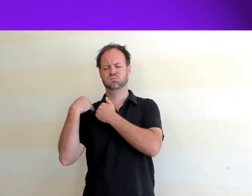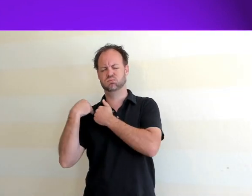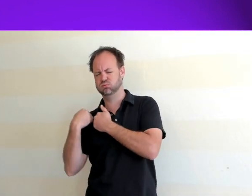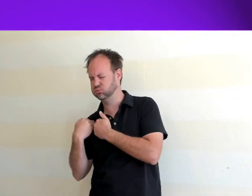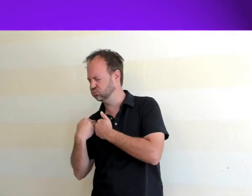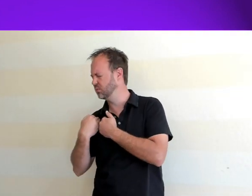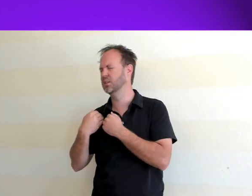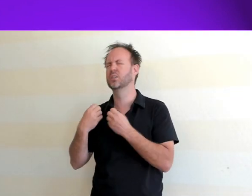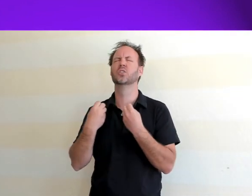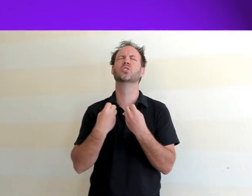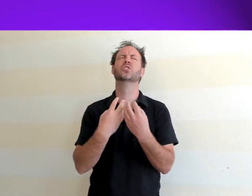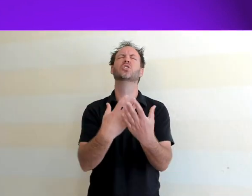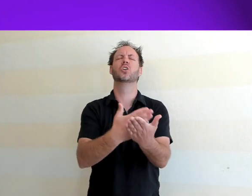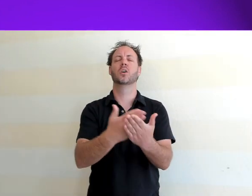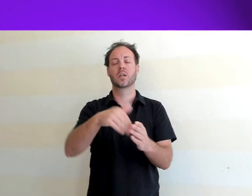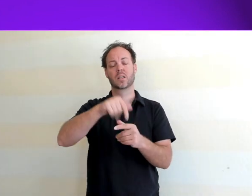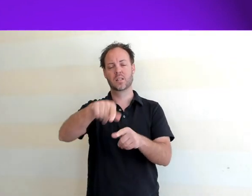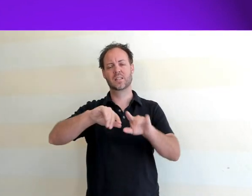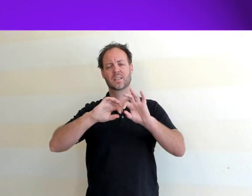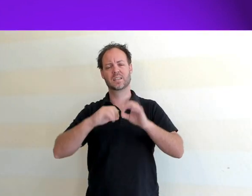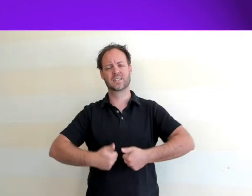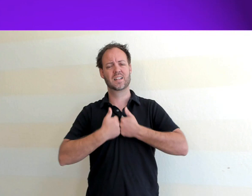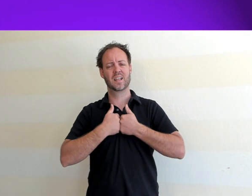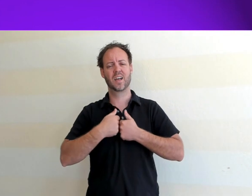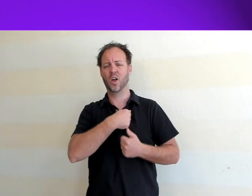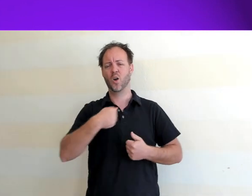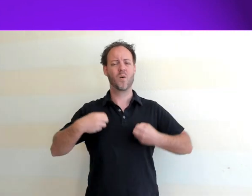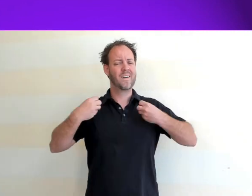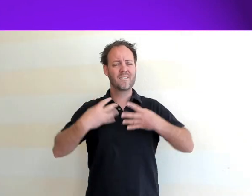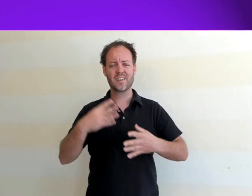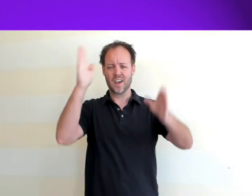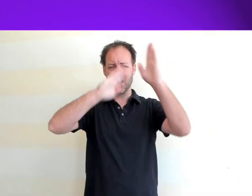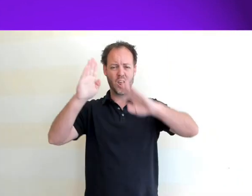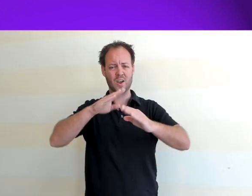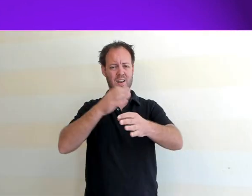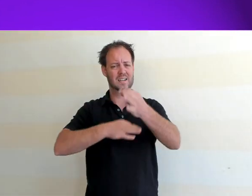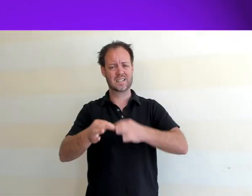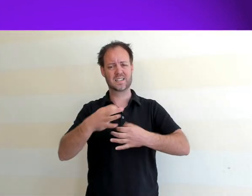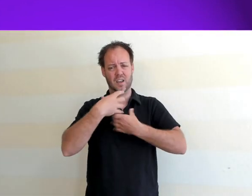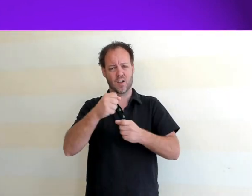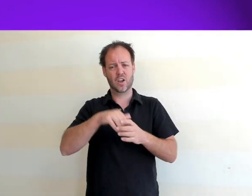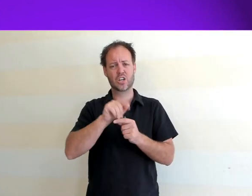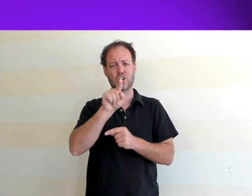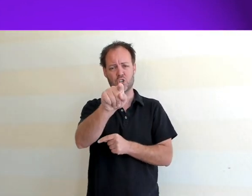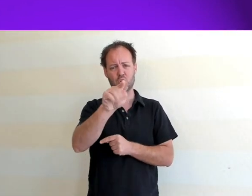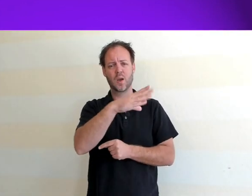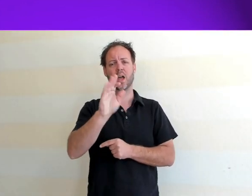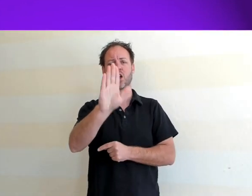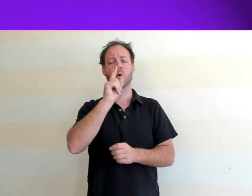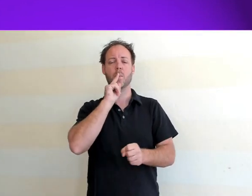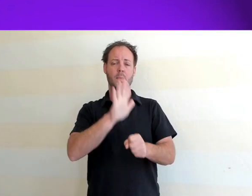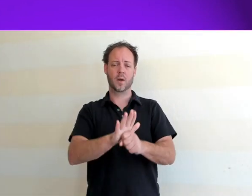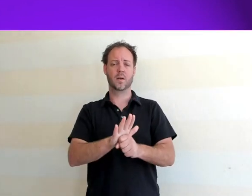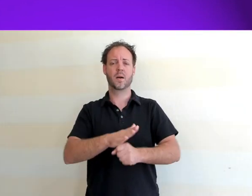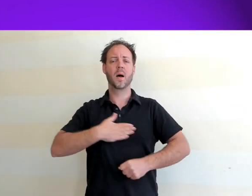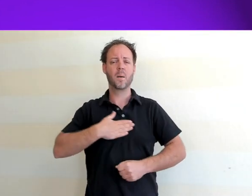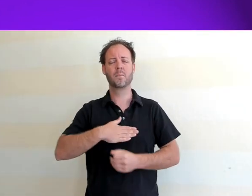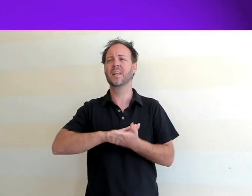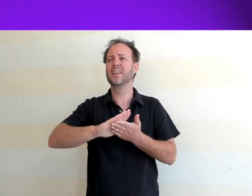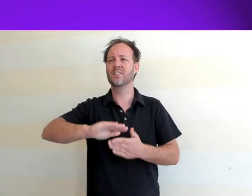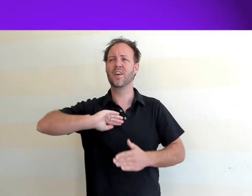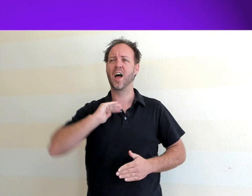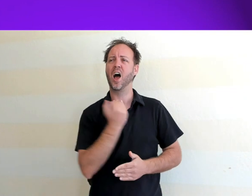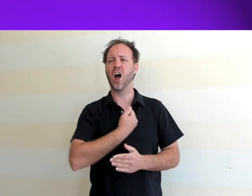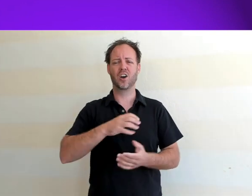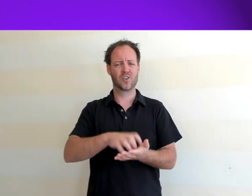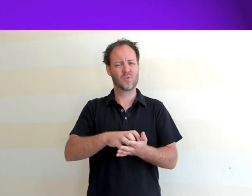by many things in this life. We fear and worry rather than trust in you and your promises to us.